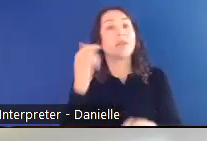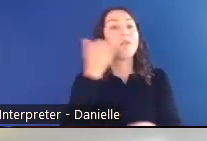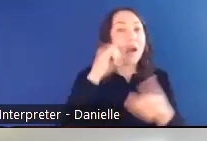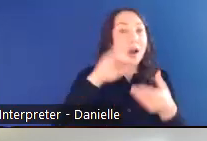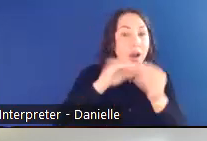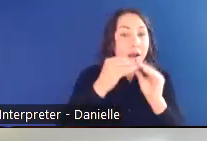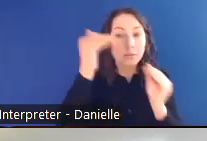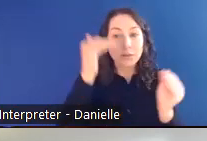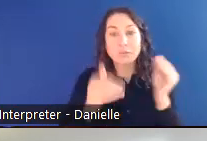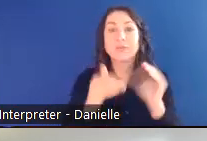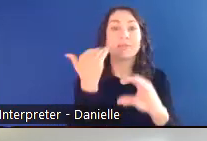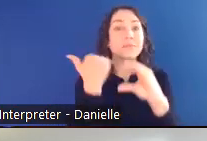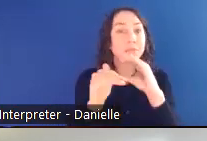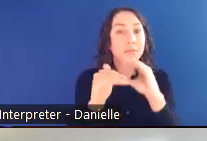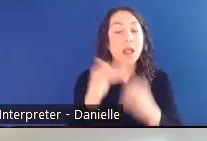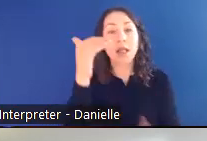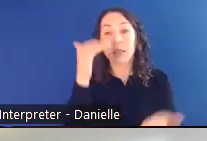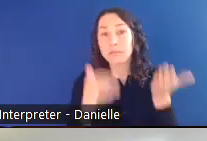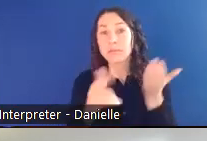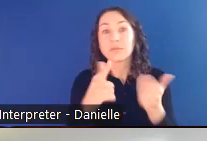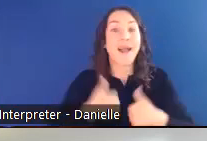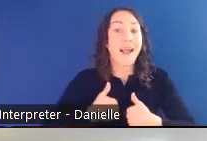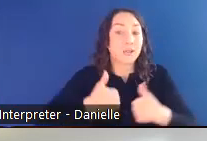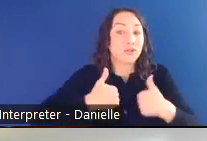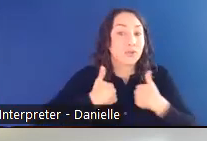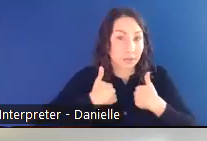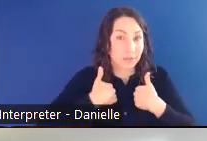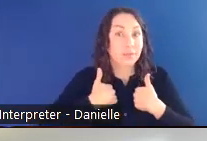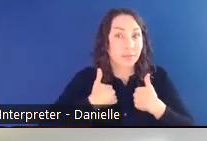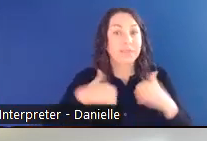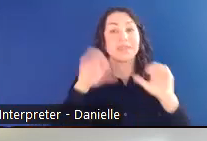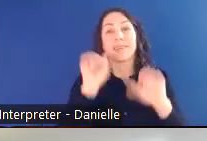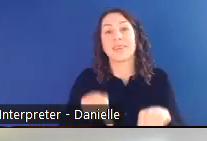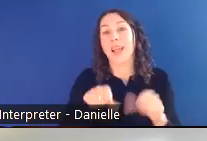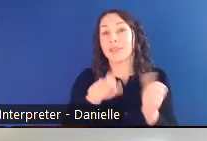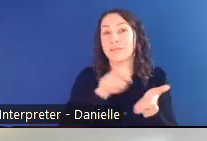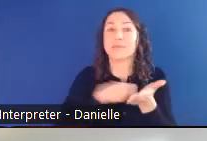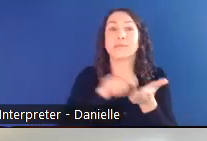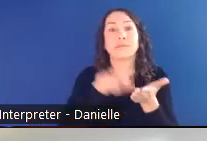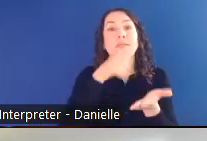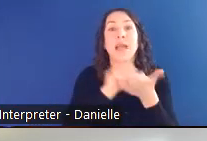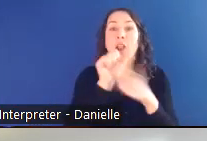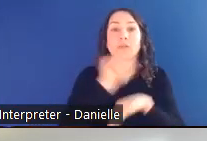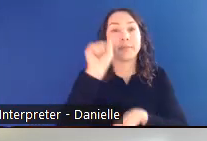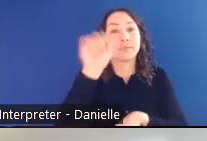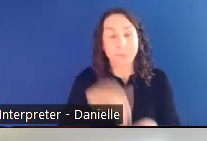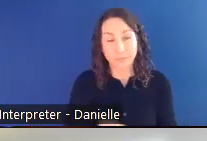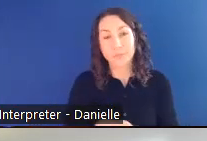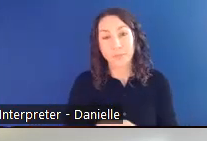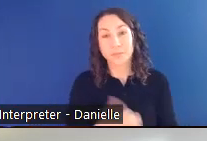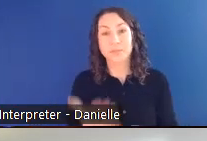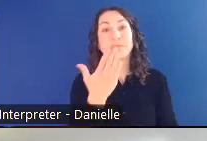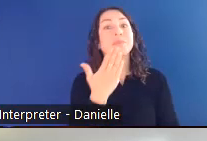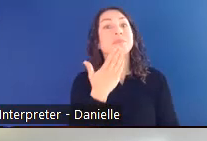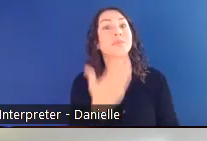email, and if needed, you can request our address and write us via US mail. Thank you for your interest in Denver